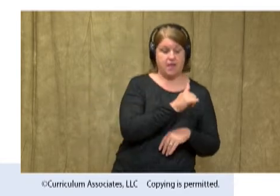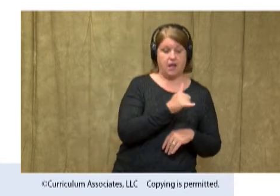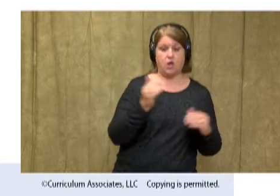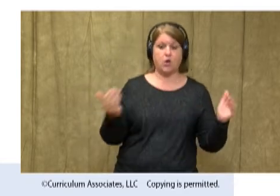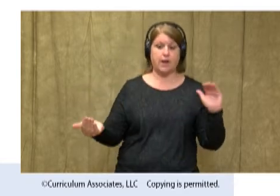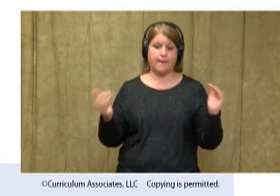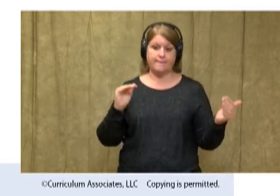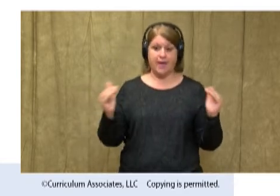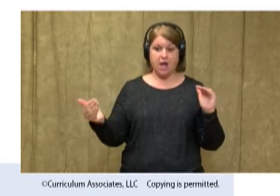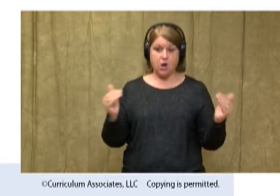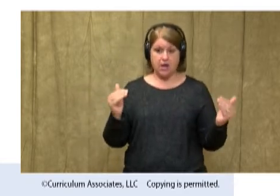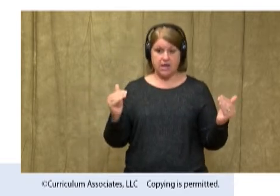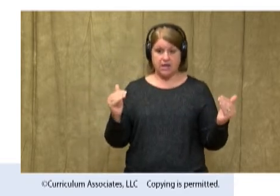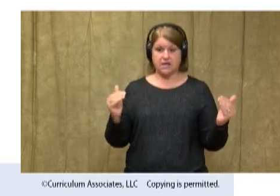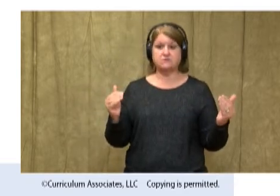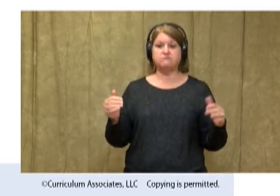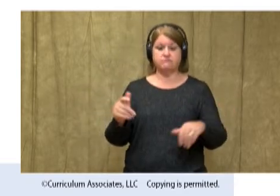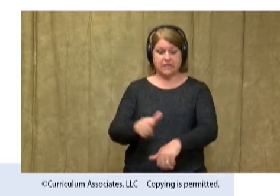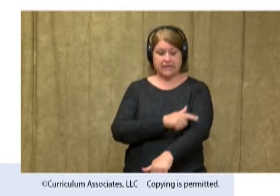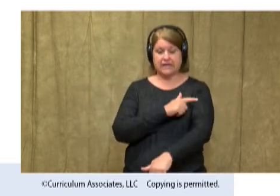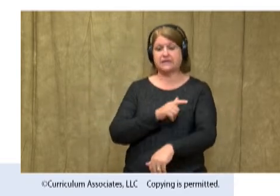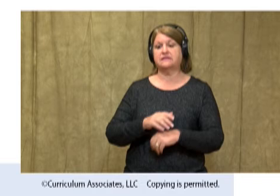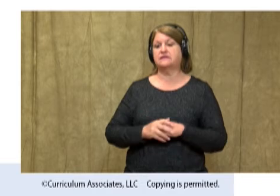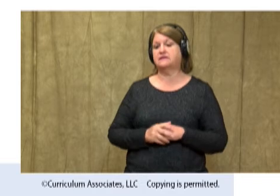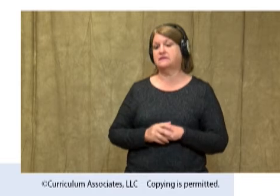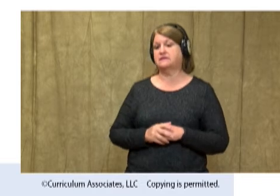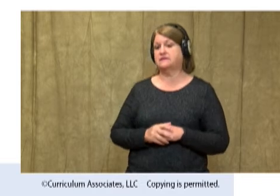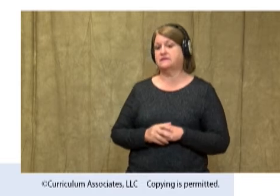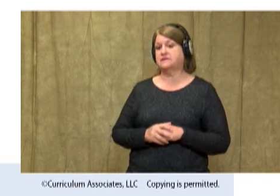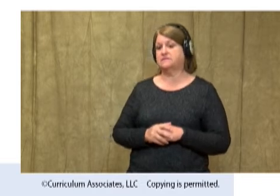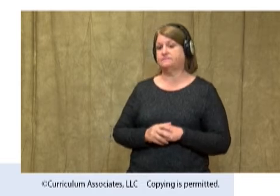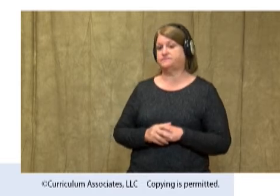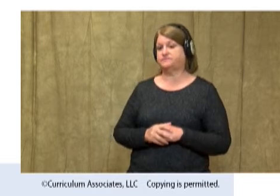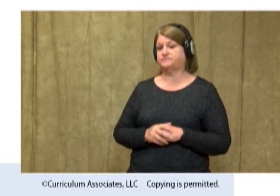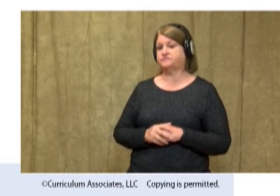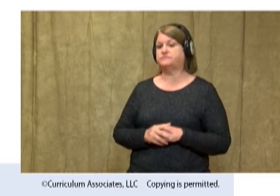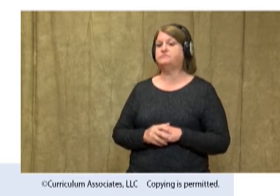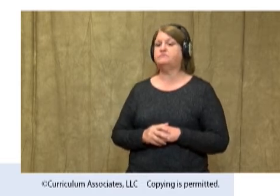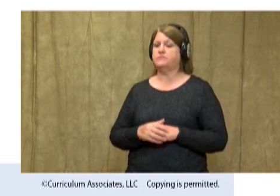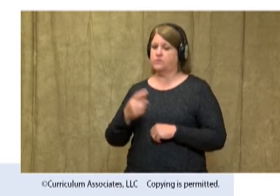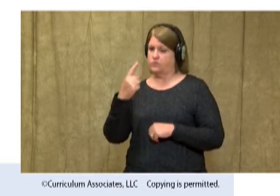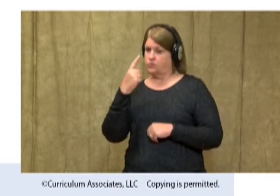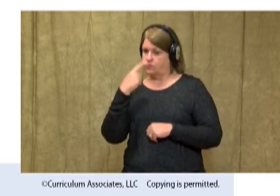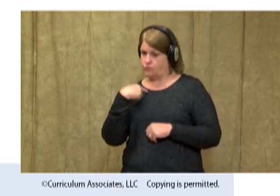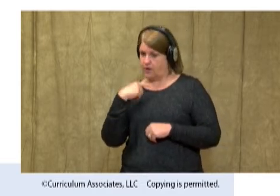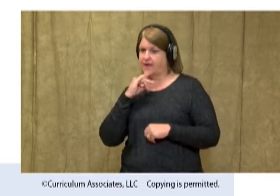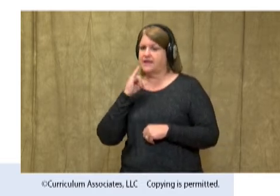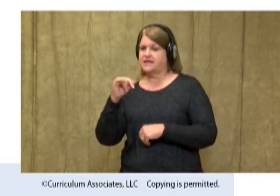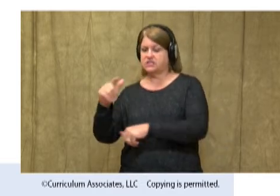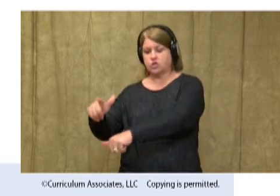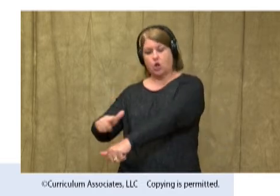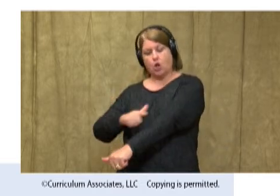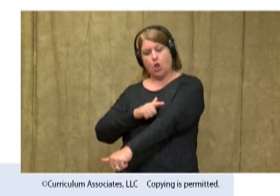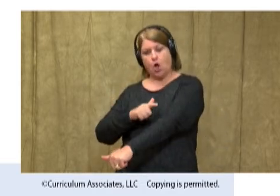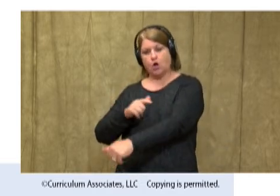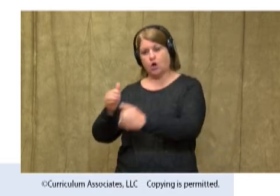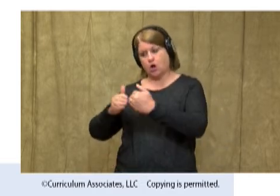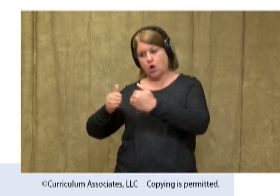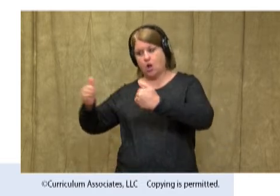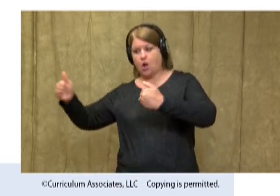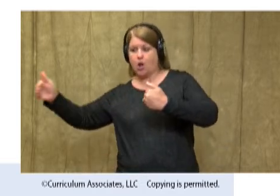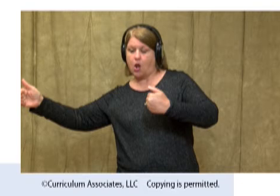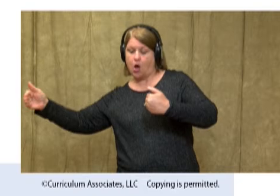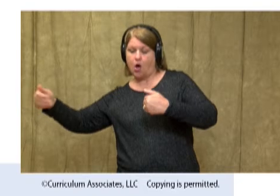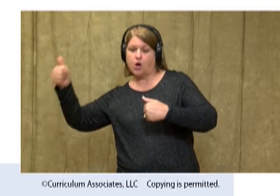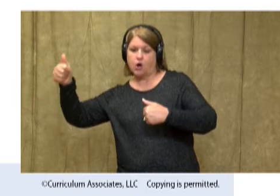Comparing the lengths, this triangle length is longer than this length. If you did